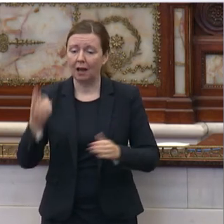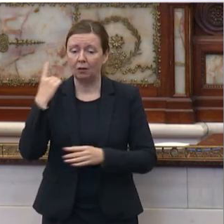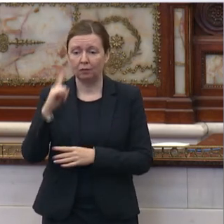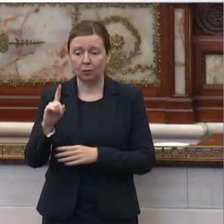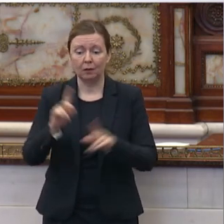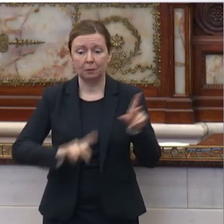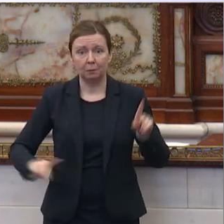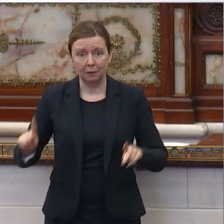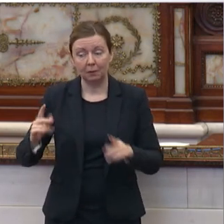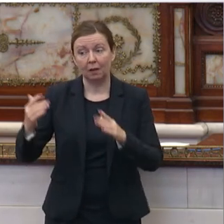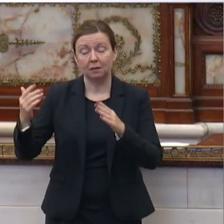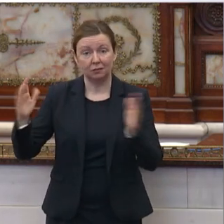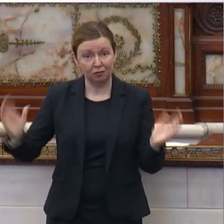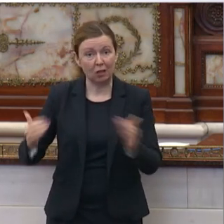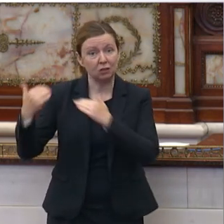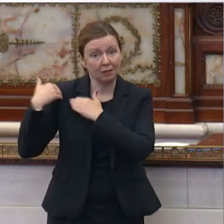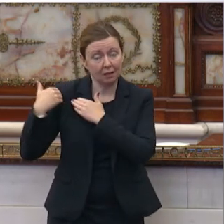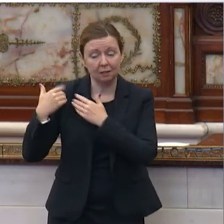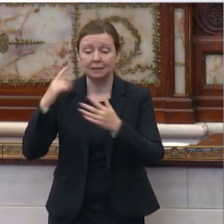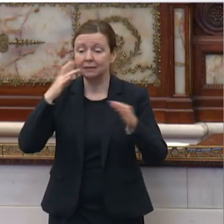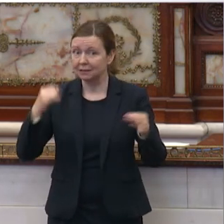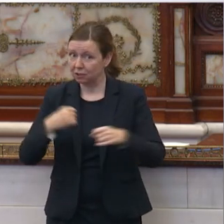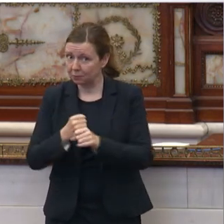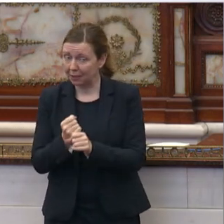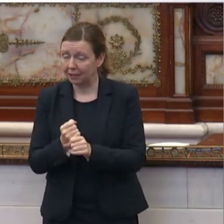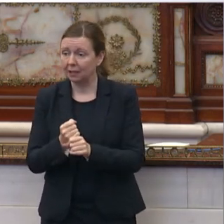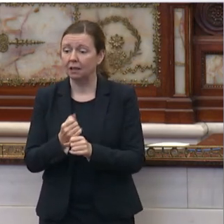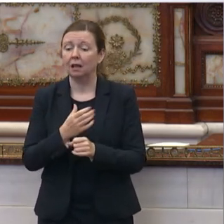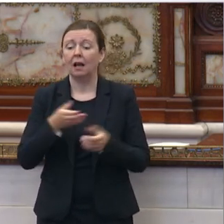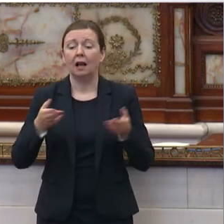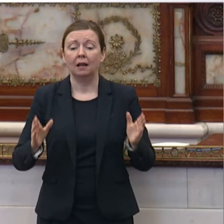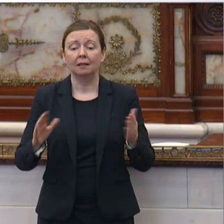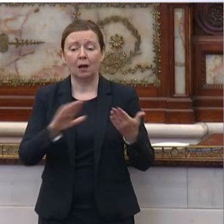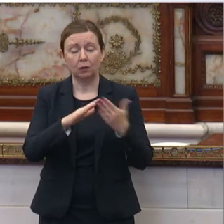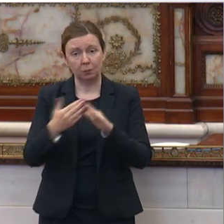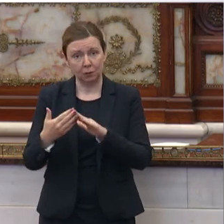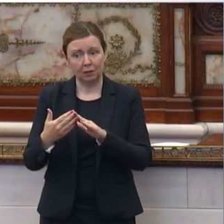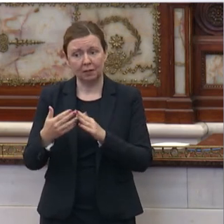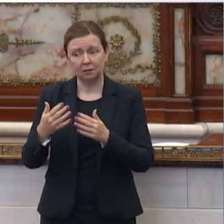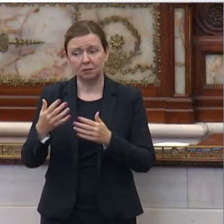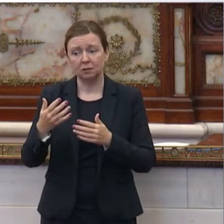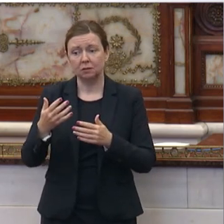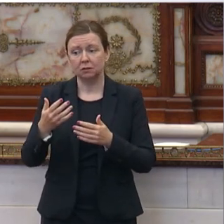foster accountability, decision-making, and allow communities to